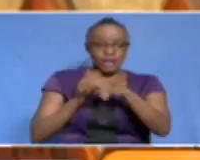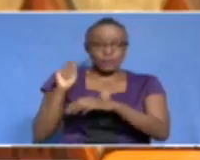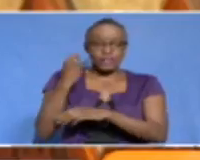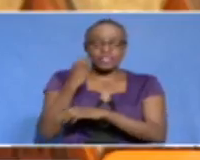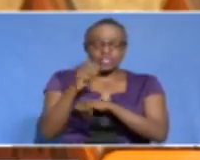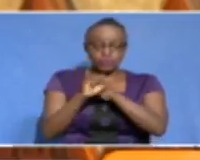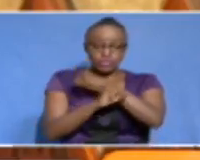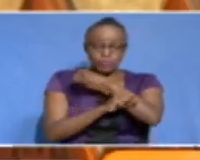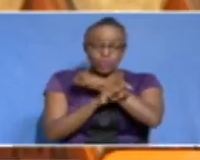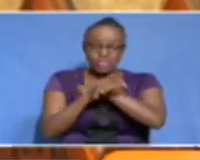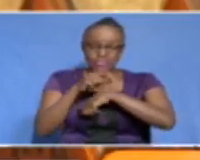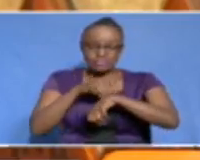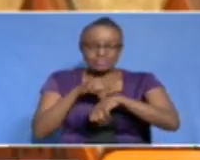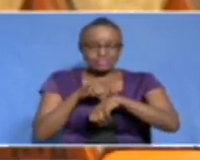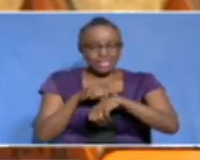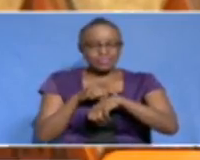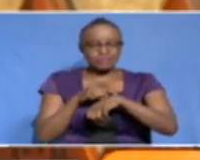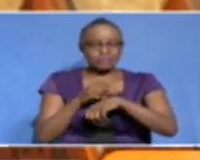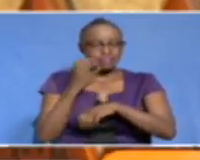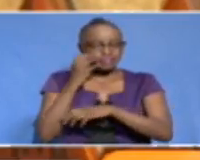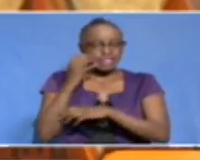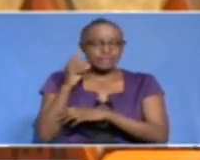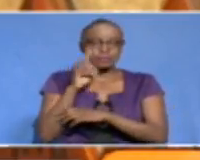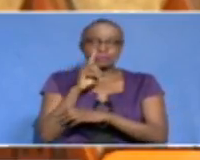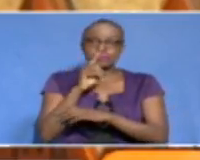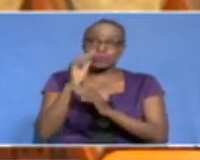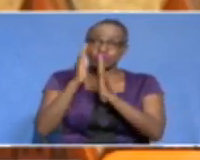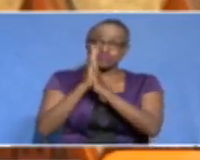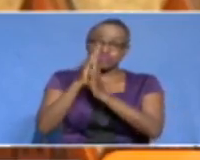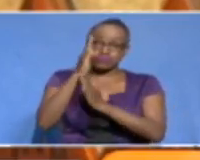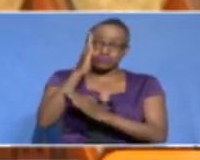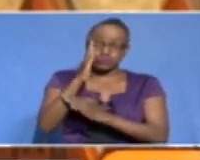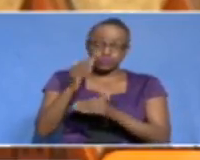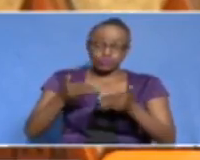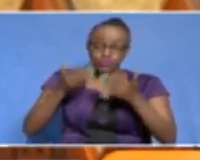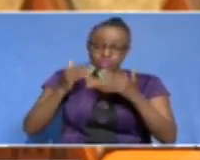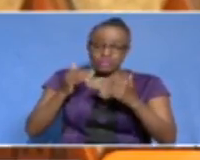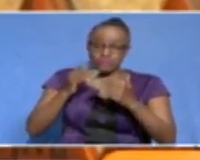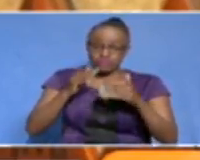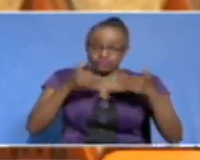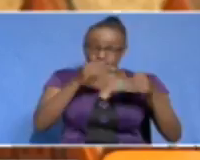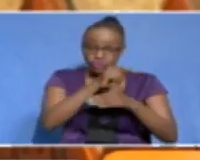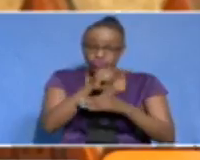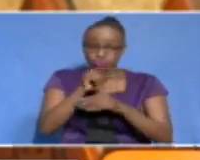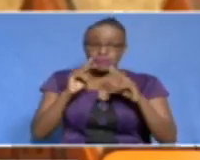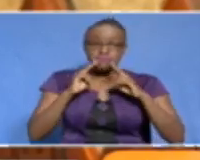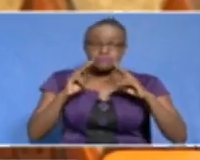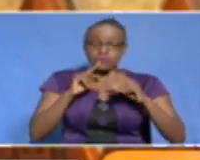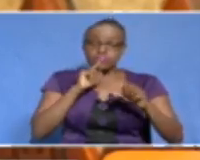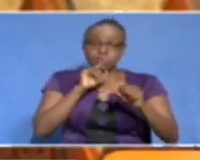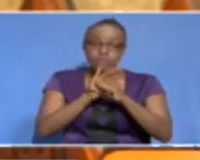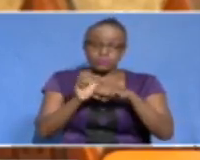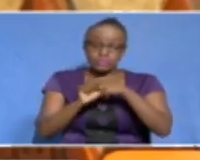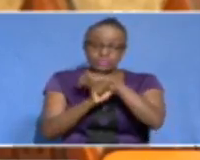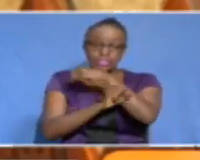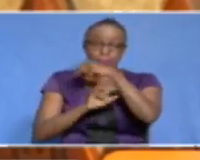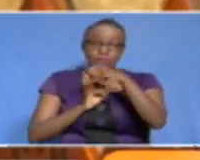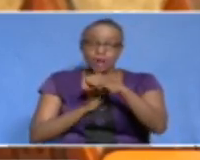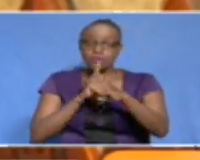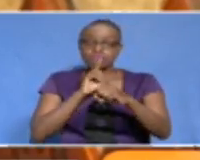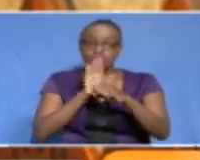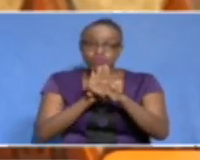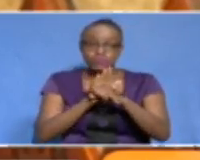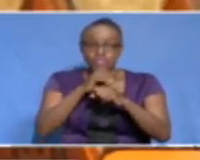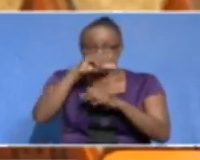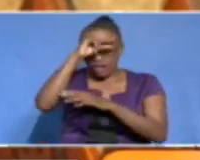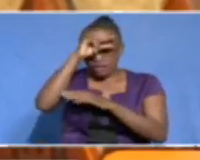you during this trying moment and pray to God to give you strength and courage. We pledge our support and assure you of the